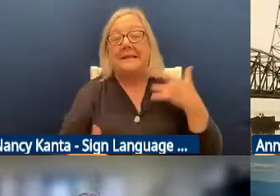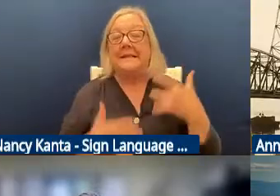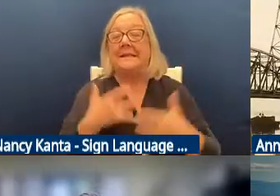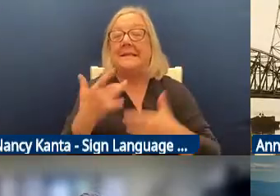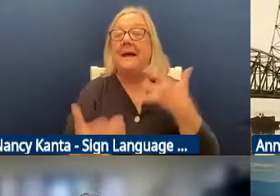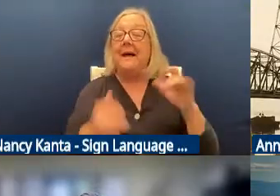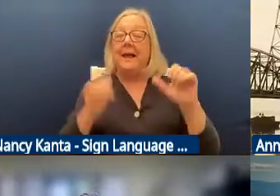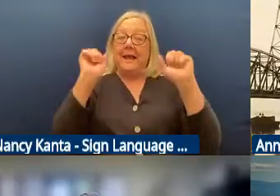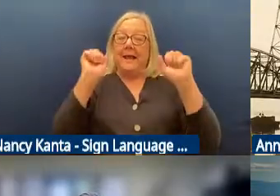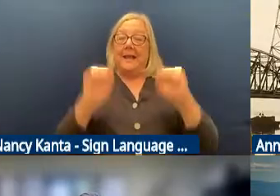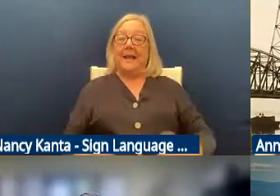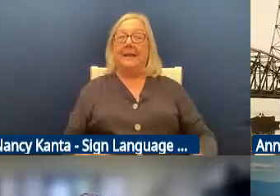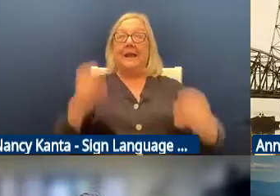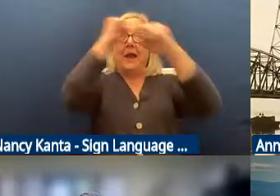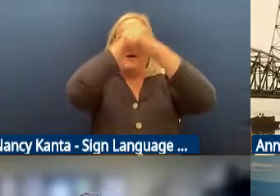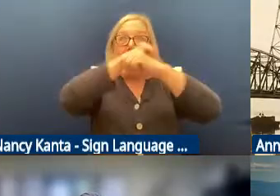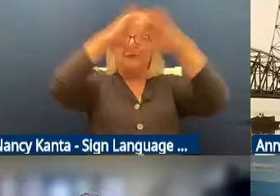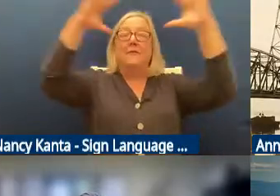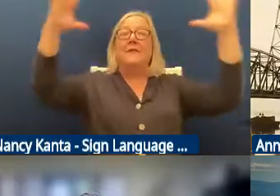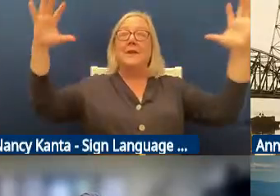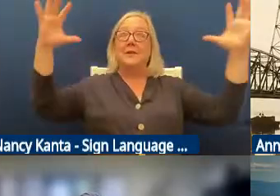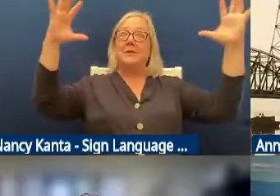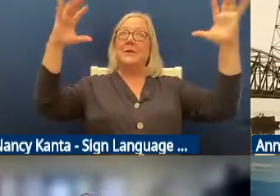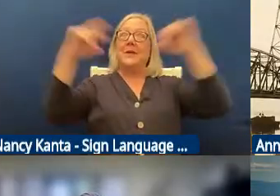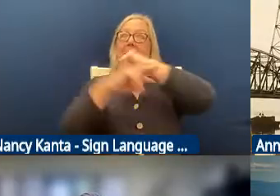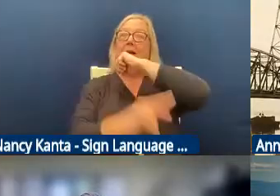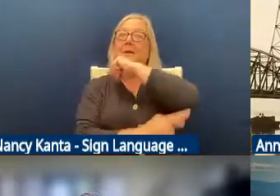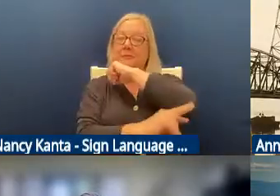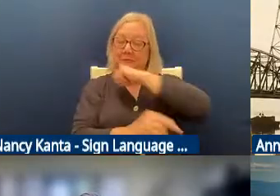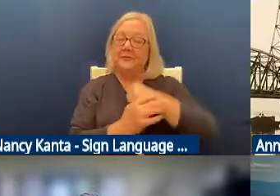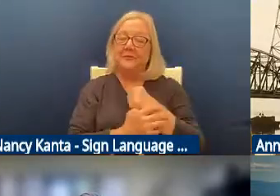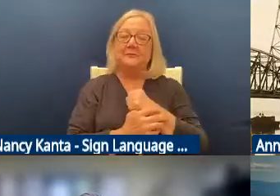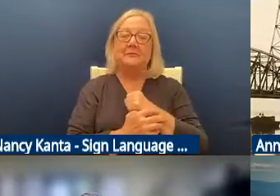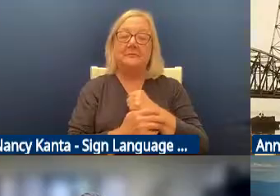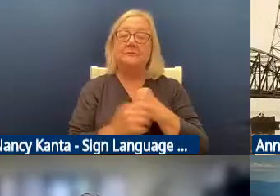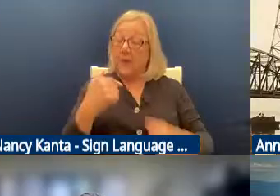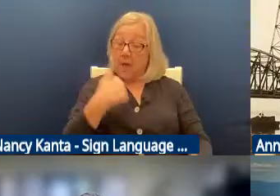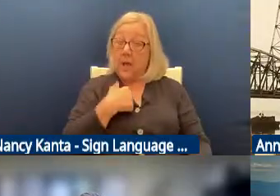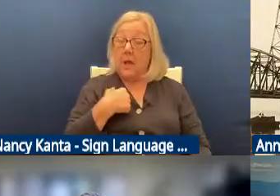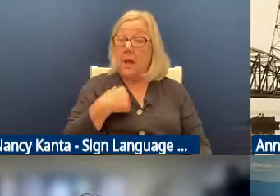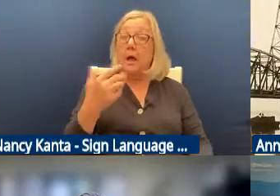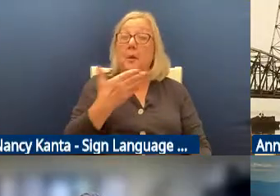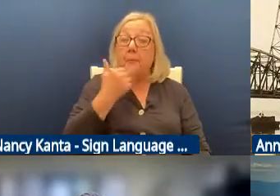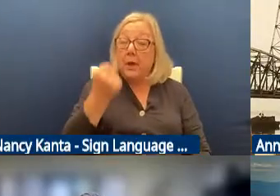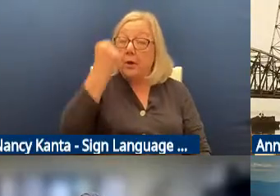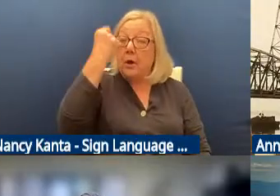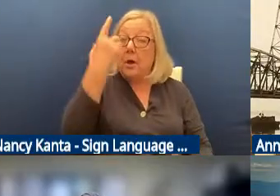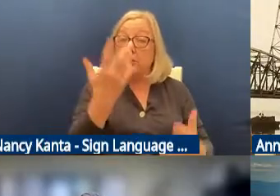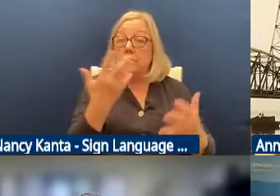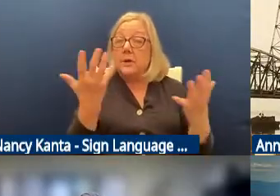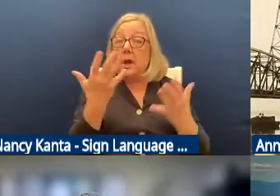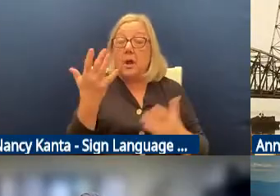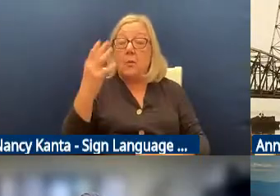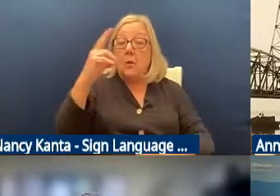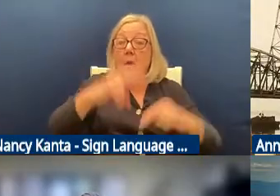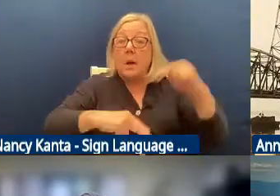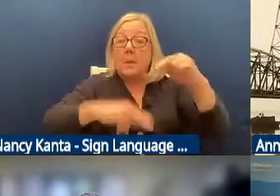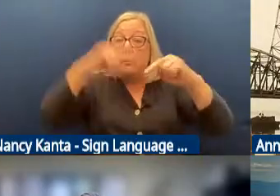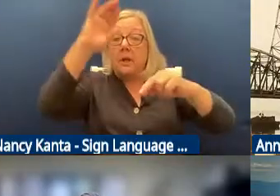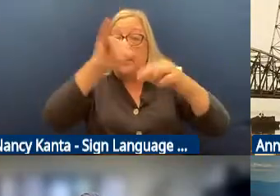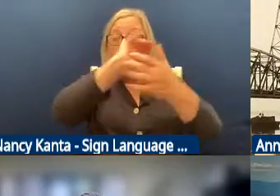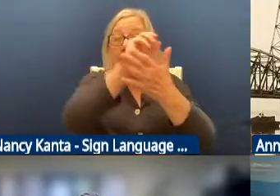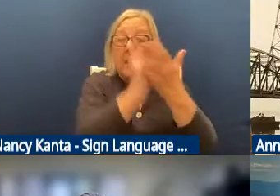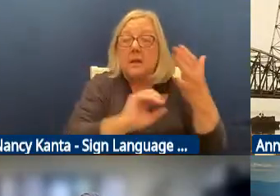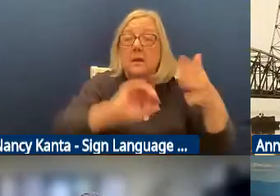actually visualize and see and understand more what the architectural elements, how they could impact